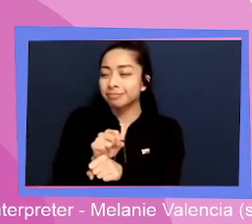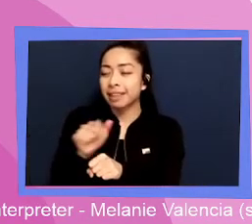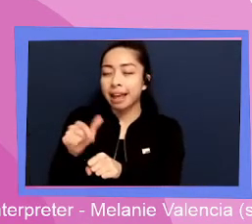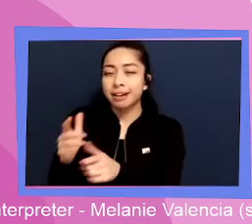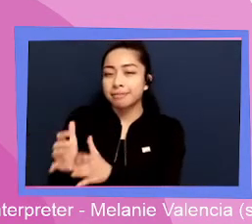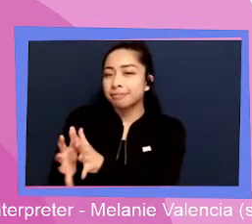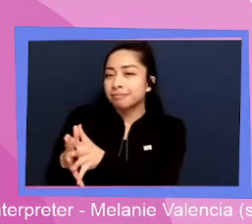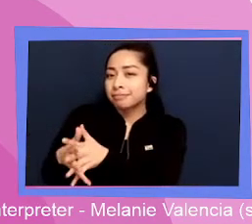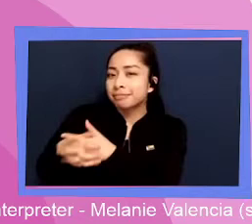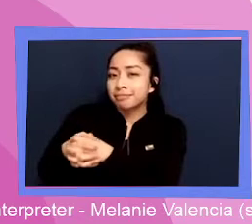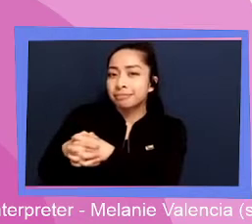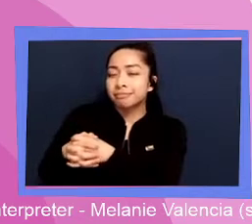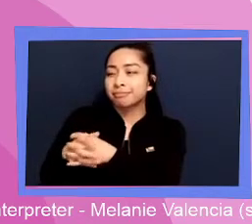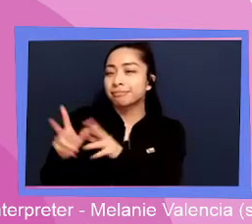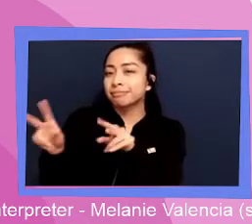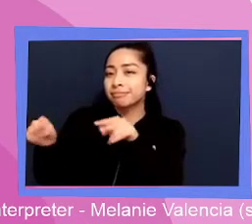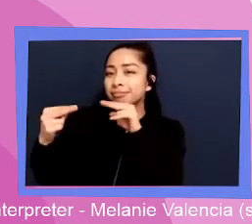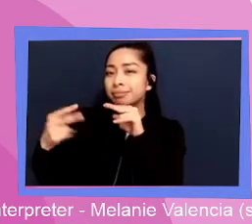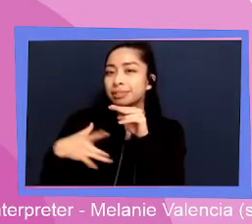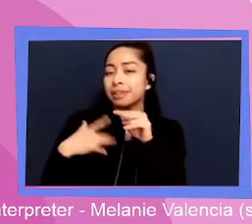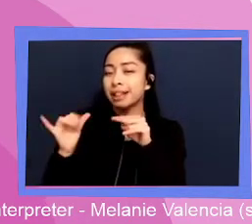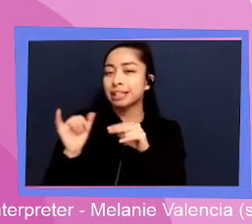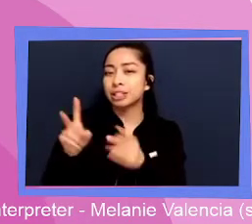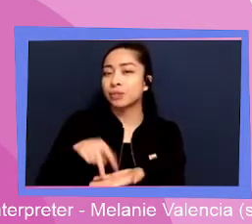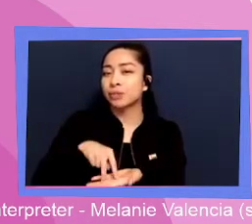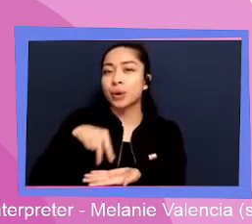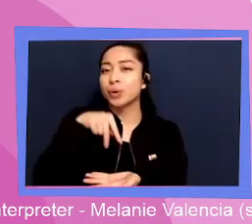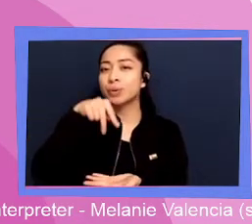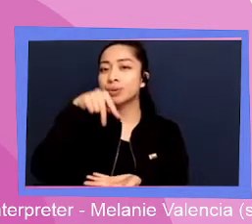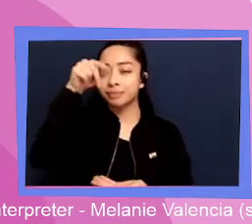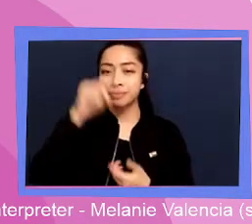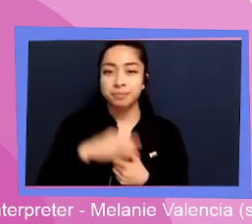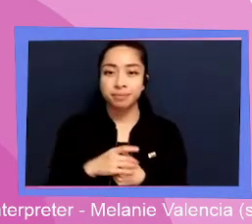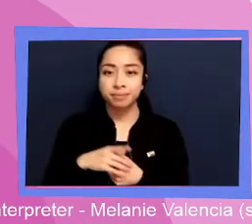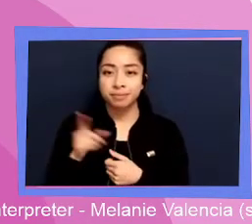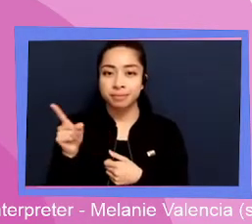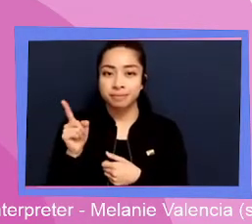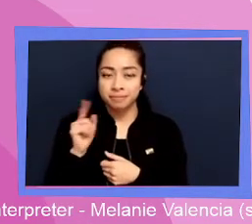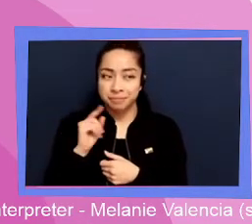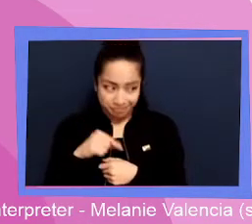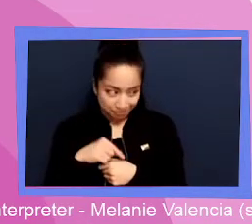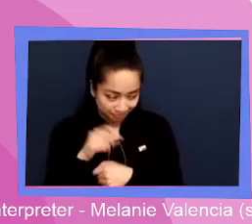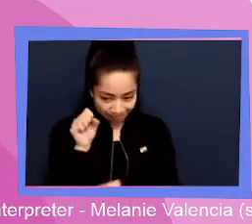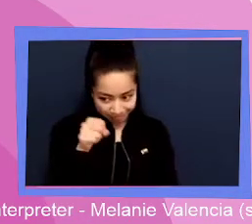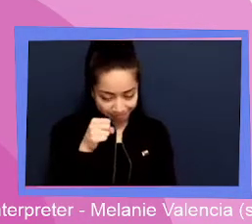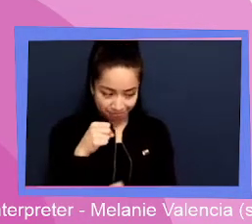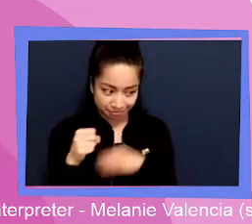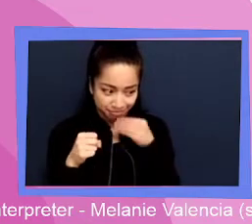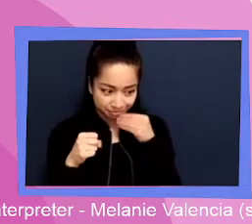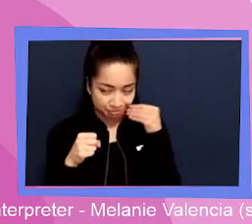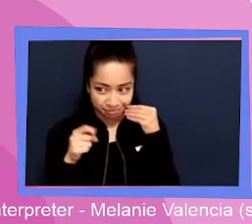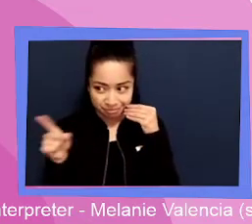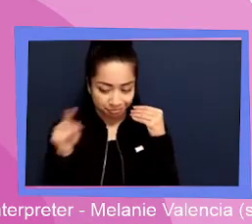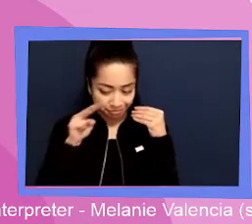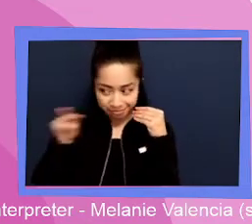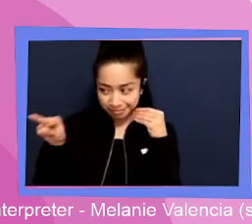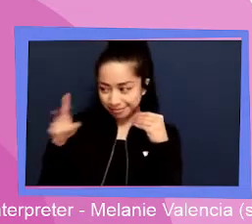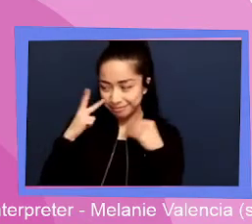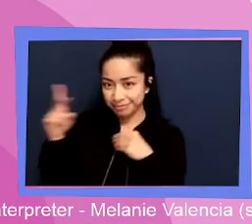have floated straight up into the sky. She ducked her head to hide her grin and caught Jamie's glance out of the corner of her